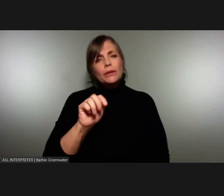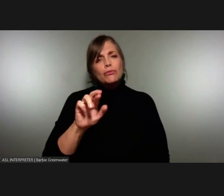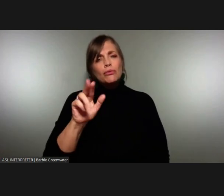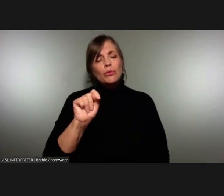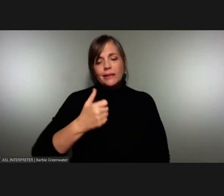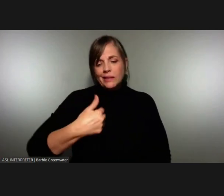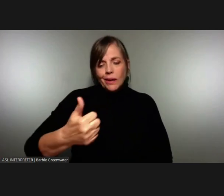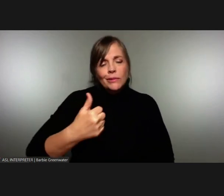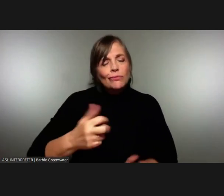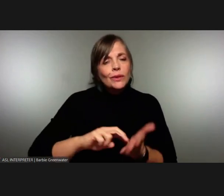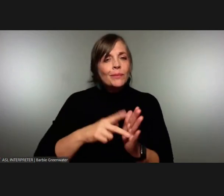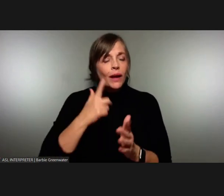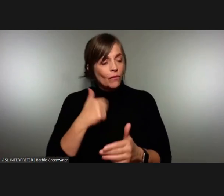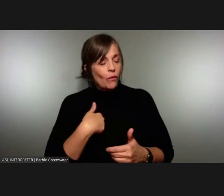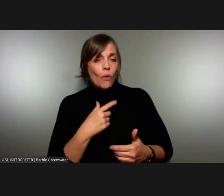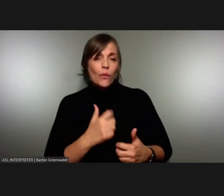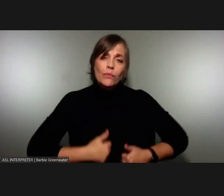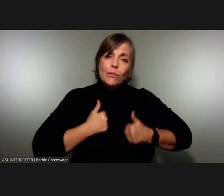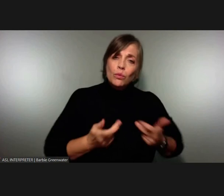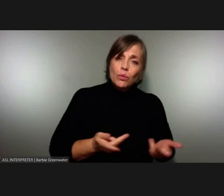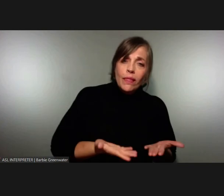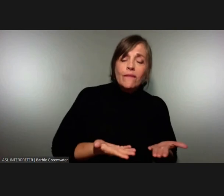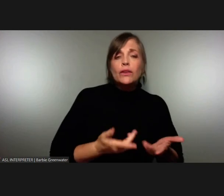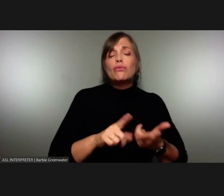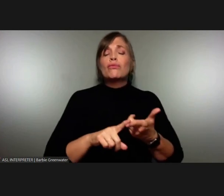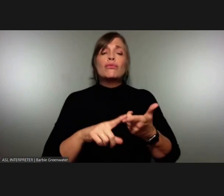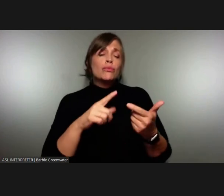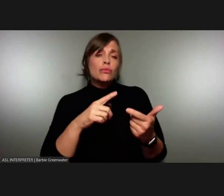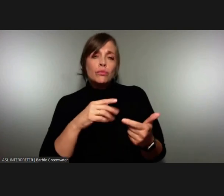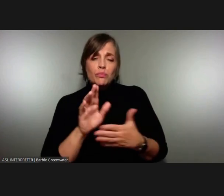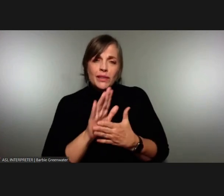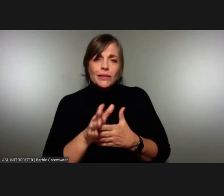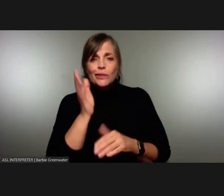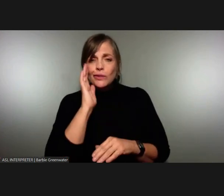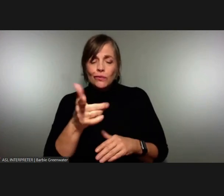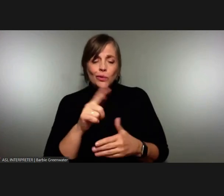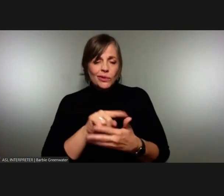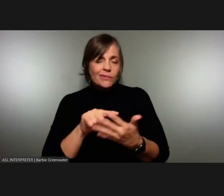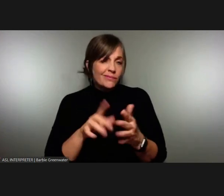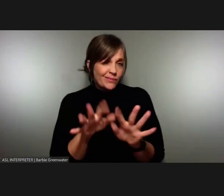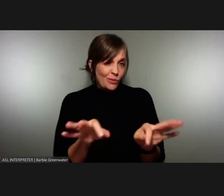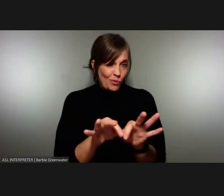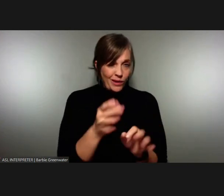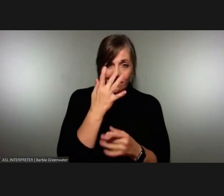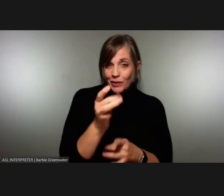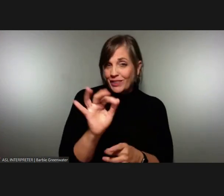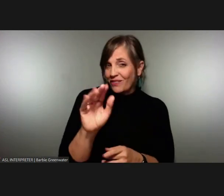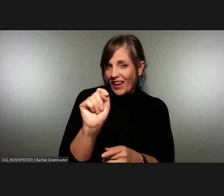residents, businesses, and future, a couple of important and interesting facts. Did you know